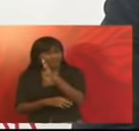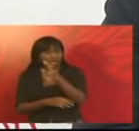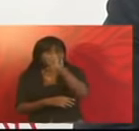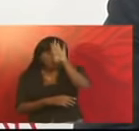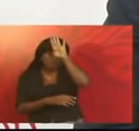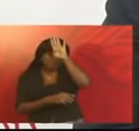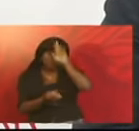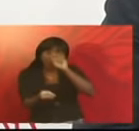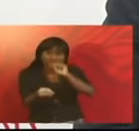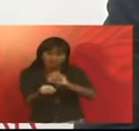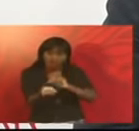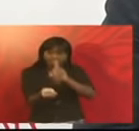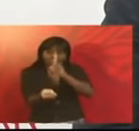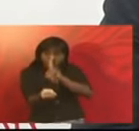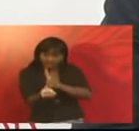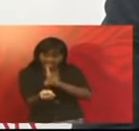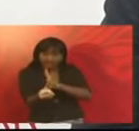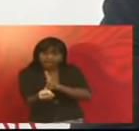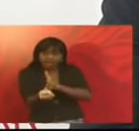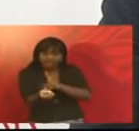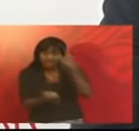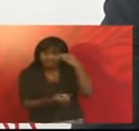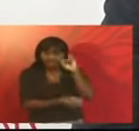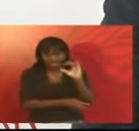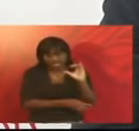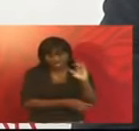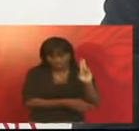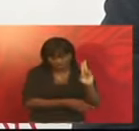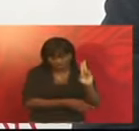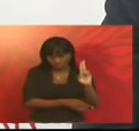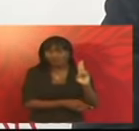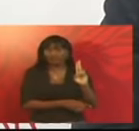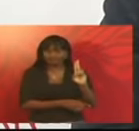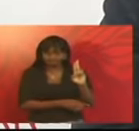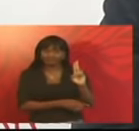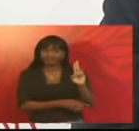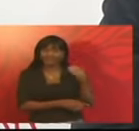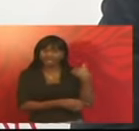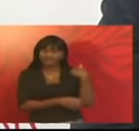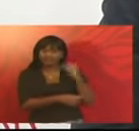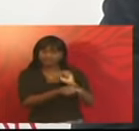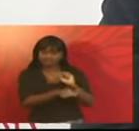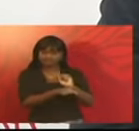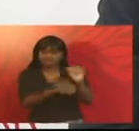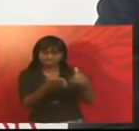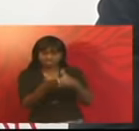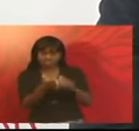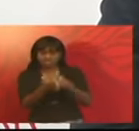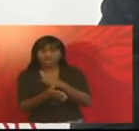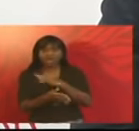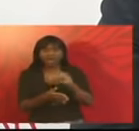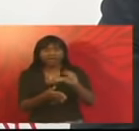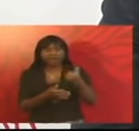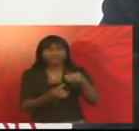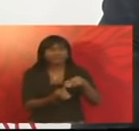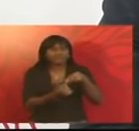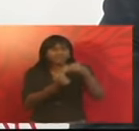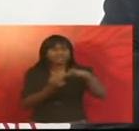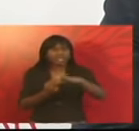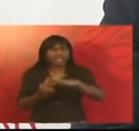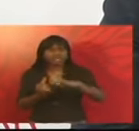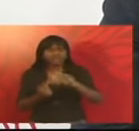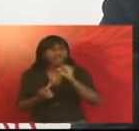doctors and nurses for particularly ICU care and for some of the other subspecialties. I don't have